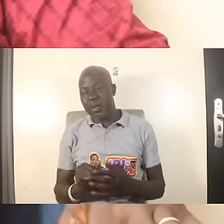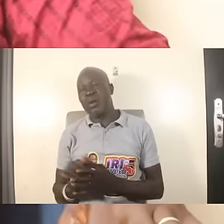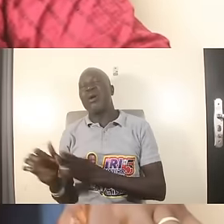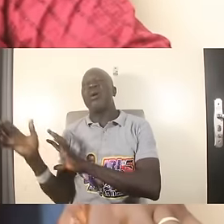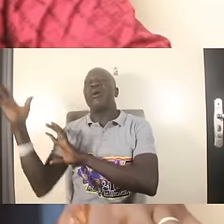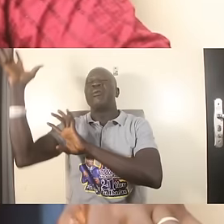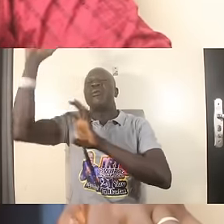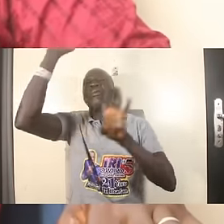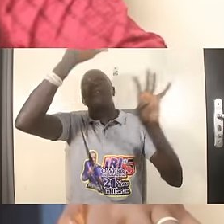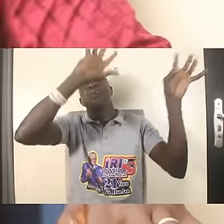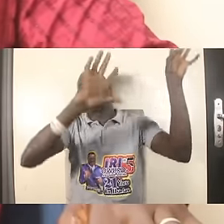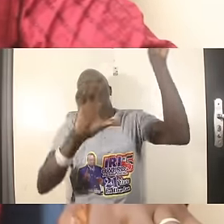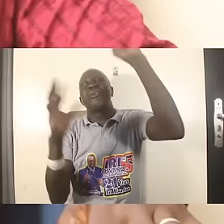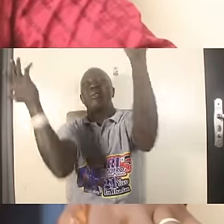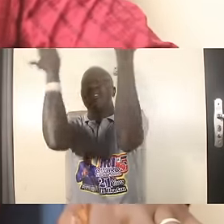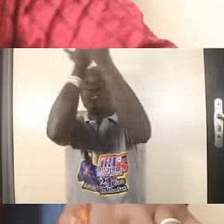someone.